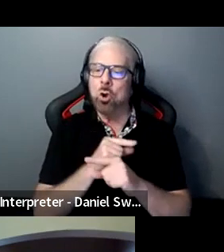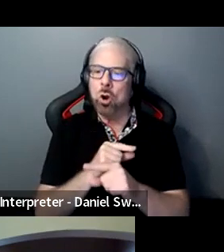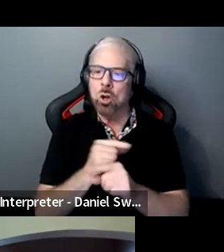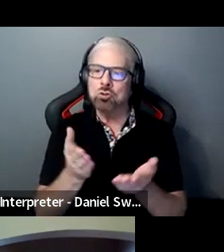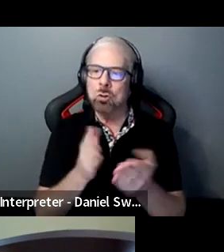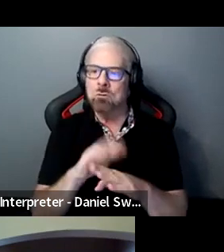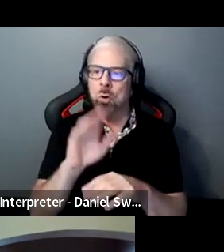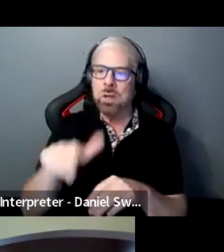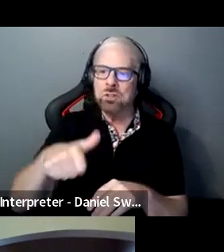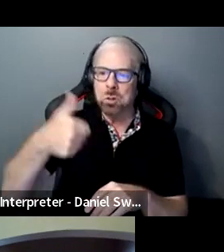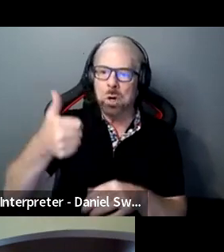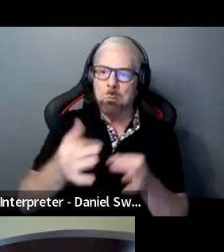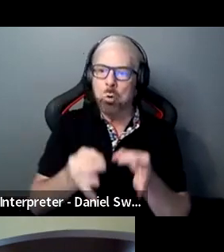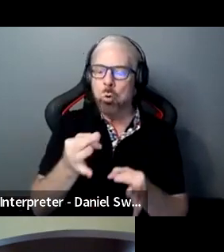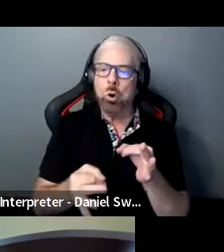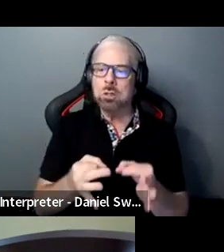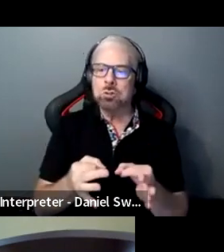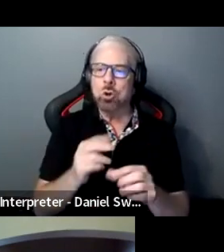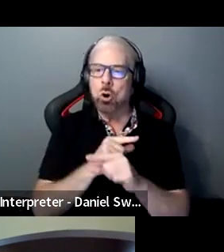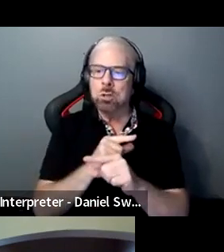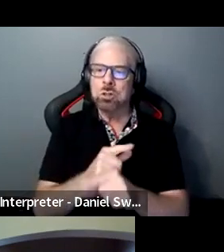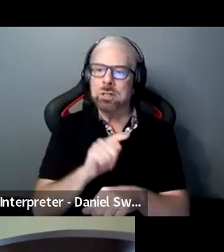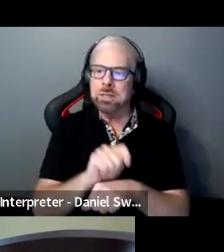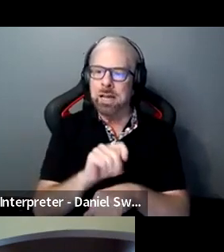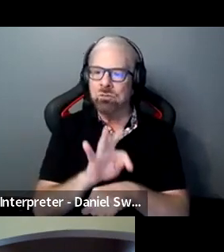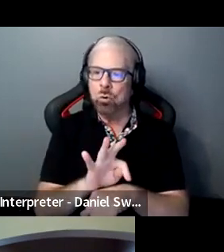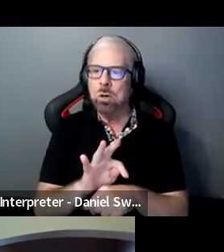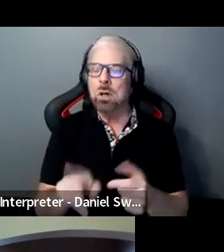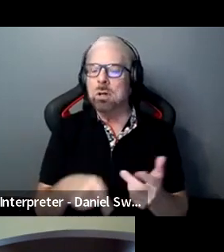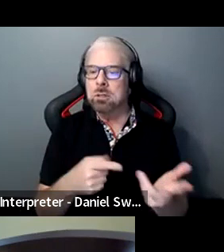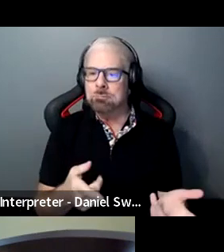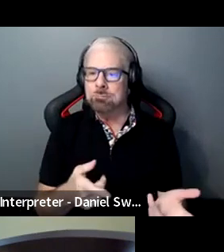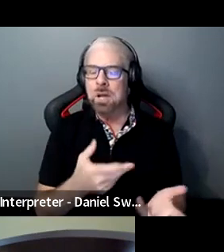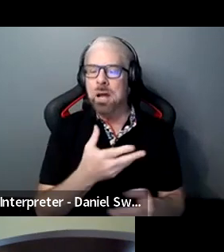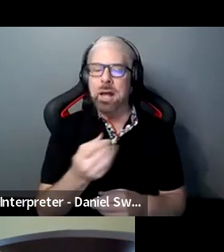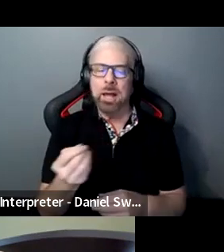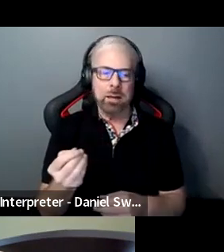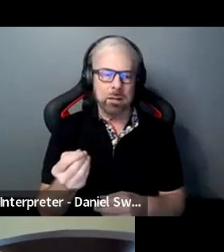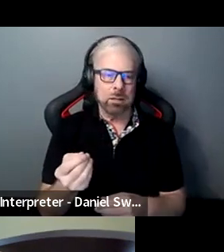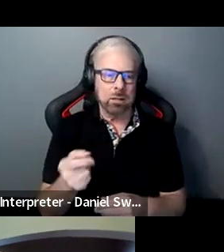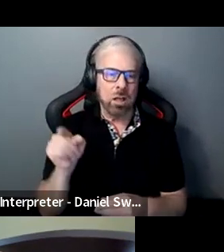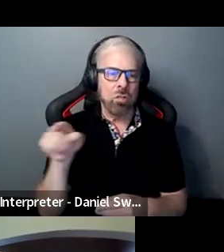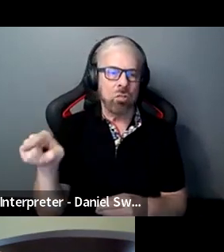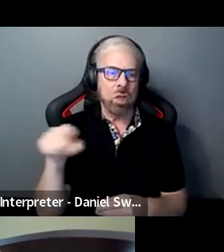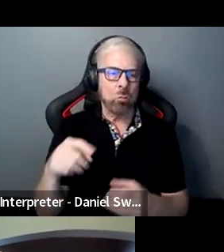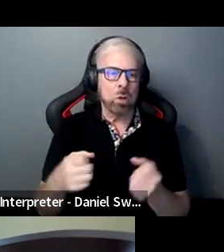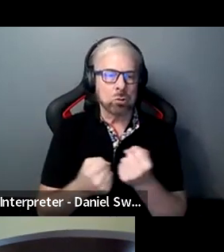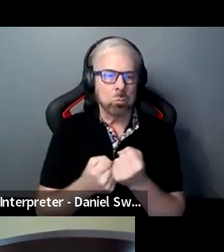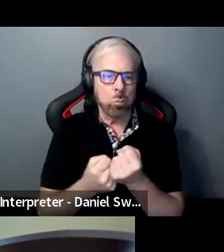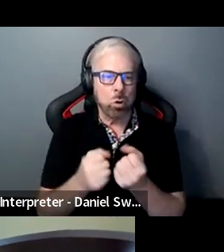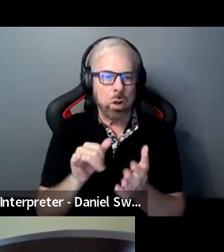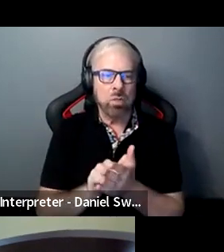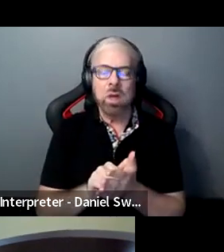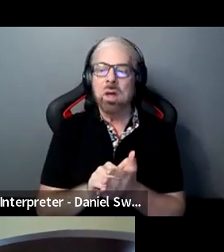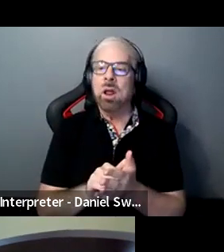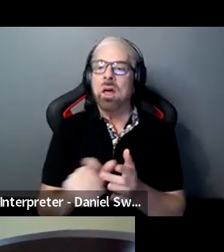Court's guardianship task force, and have been supporting. And then there is